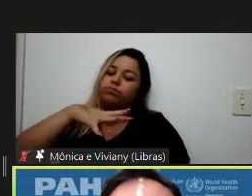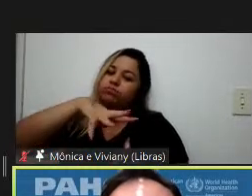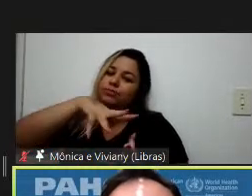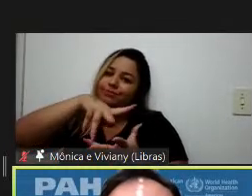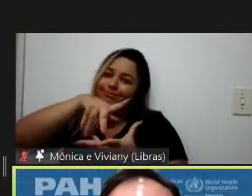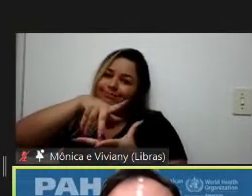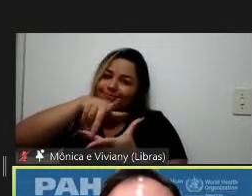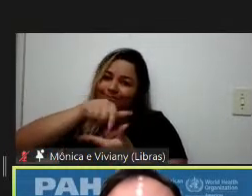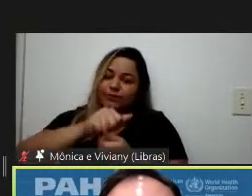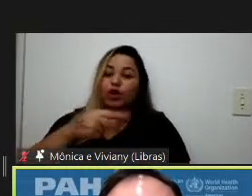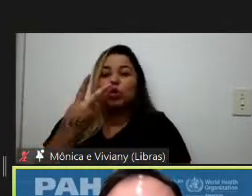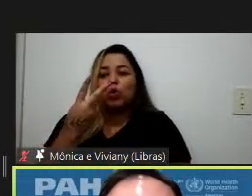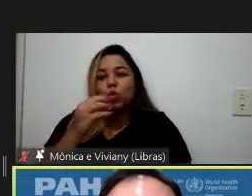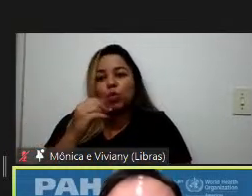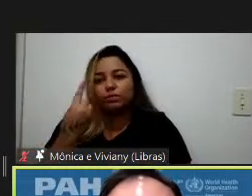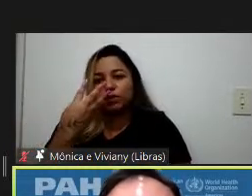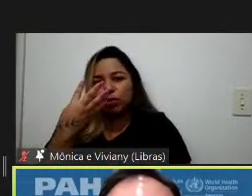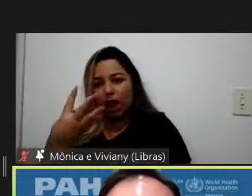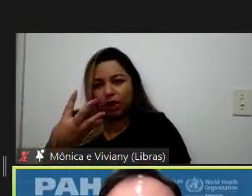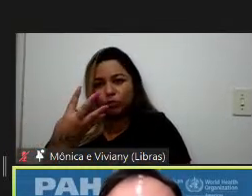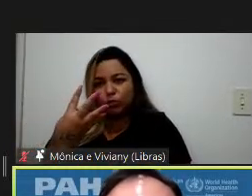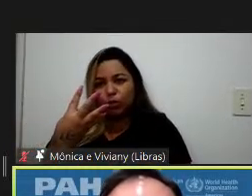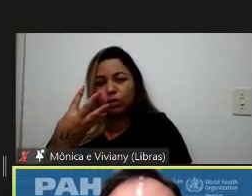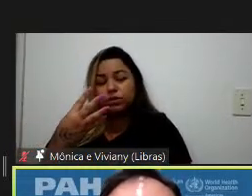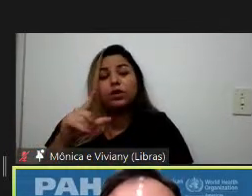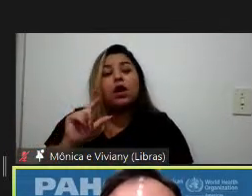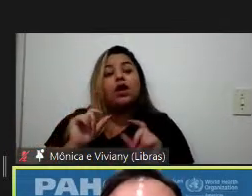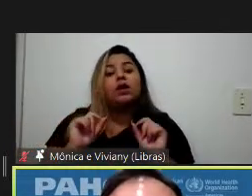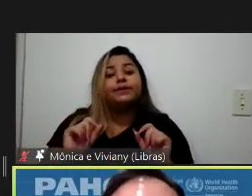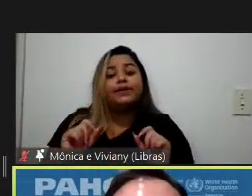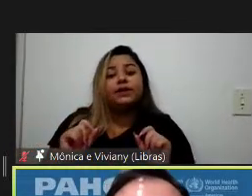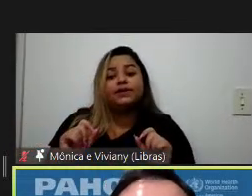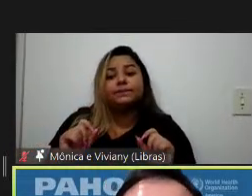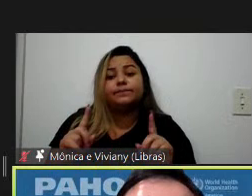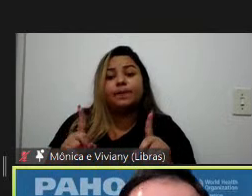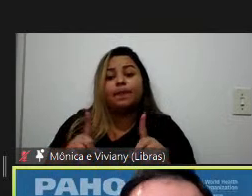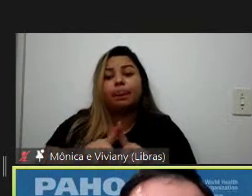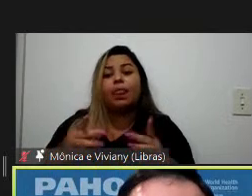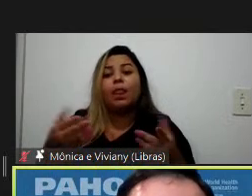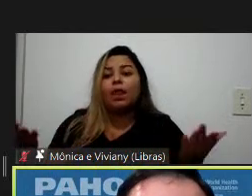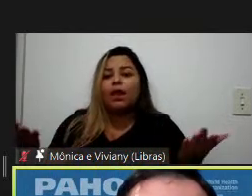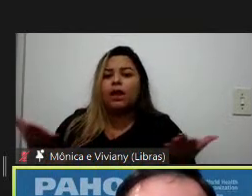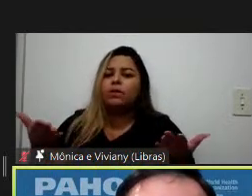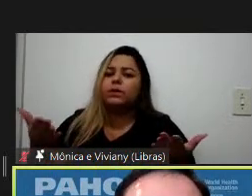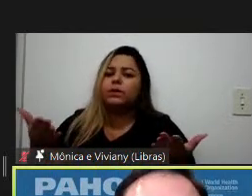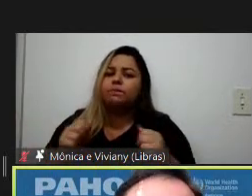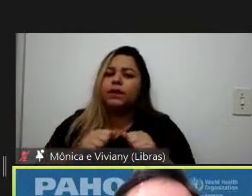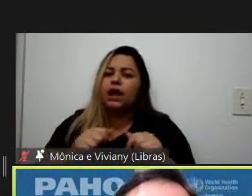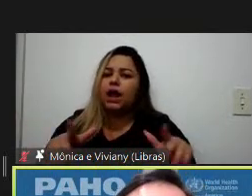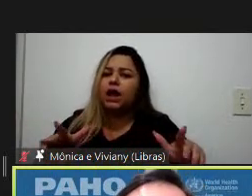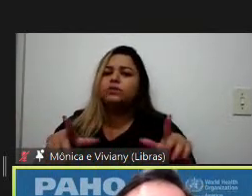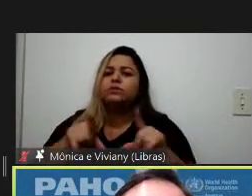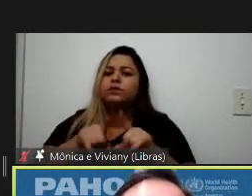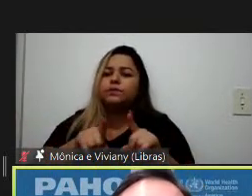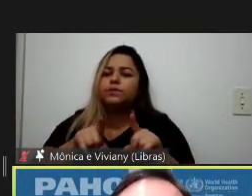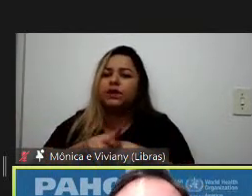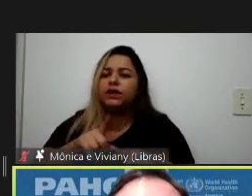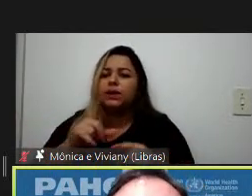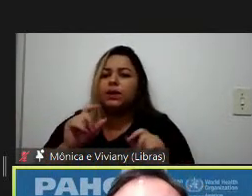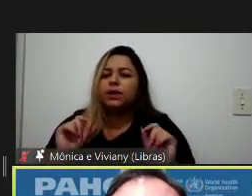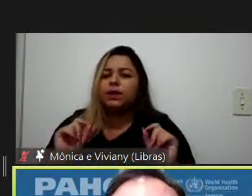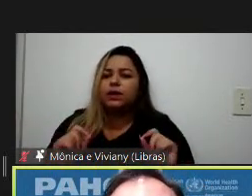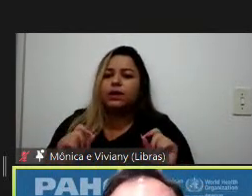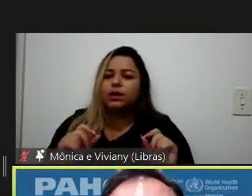of universal health in 2014 was defined in a clear way and amplified with